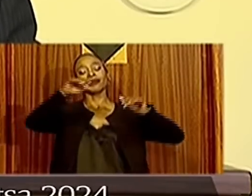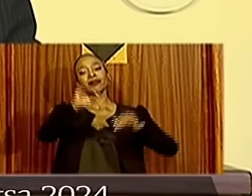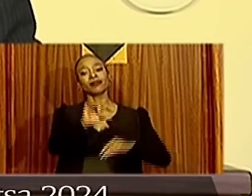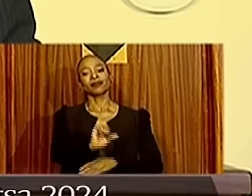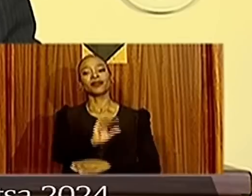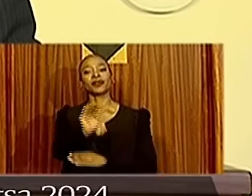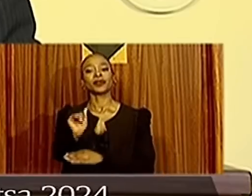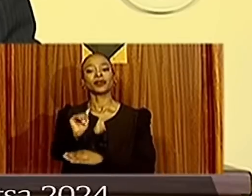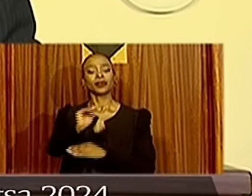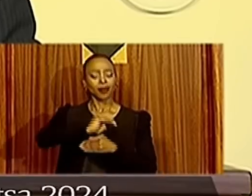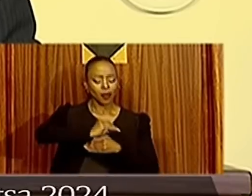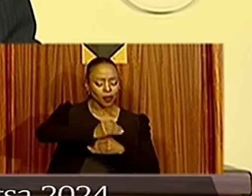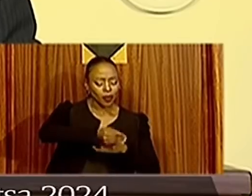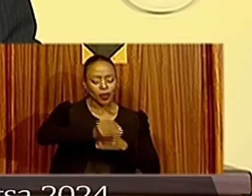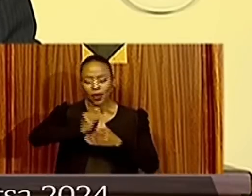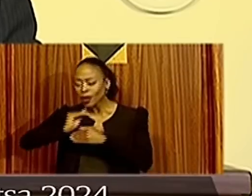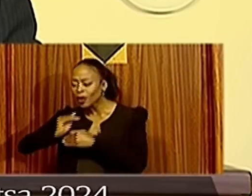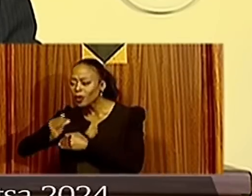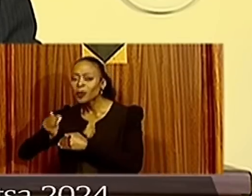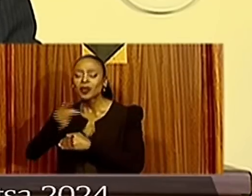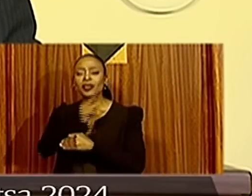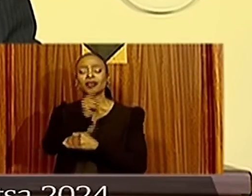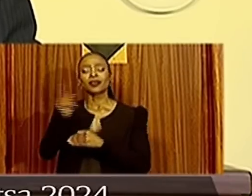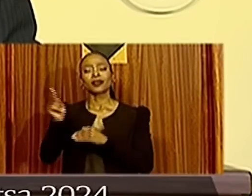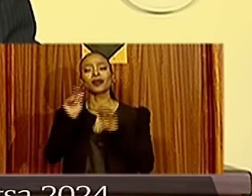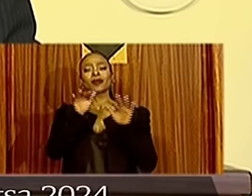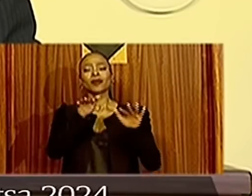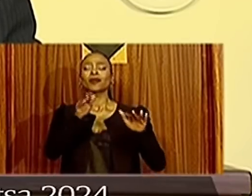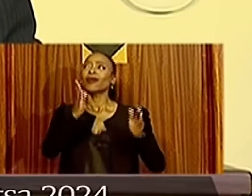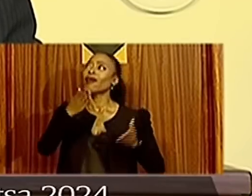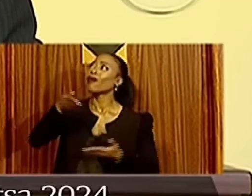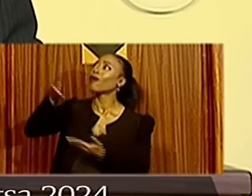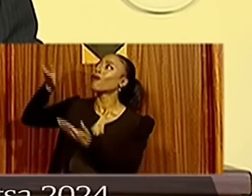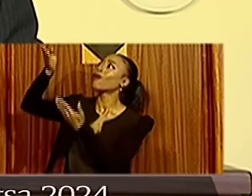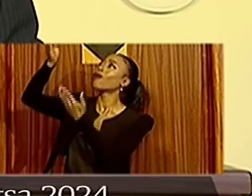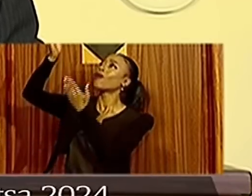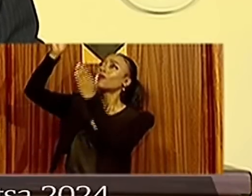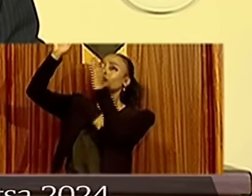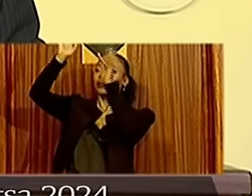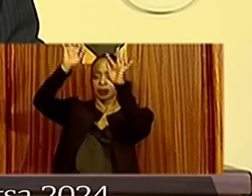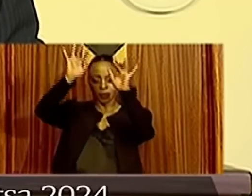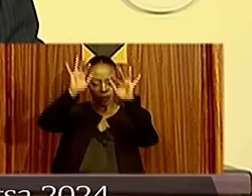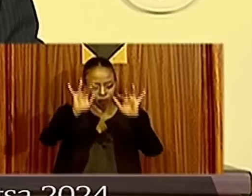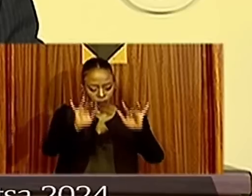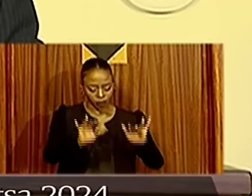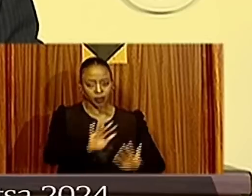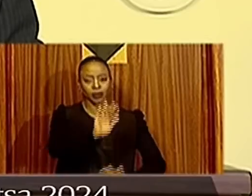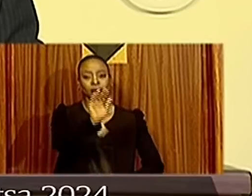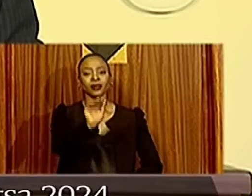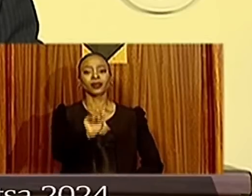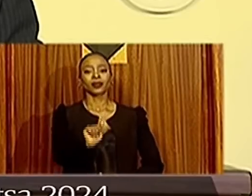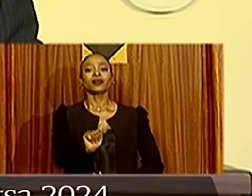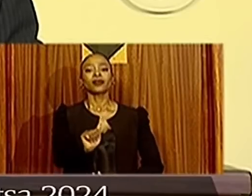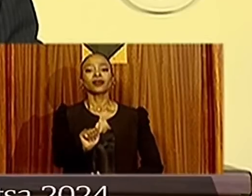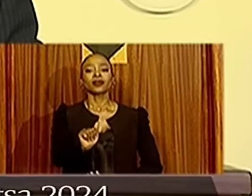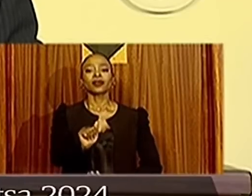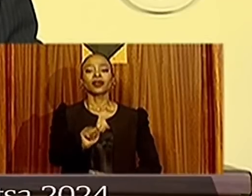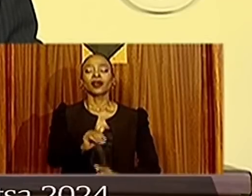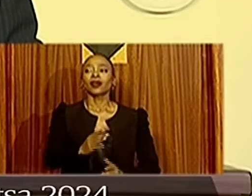its people. Nkosi sikelela iAfrika. Morena boloka setjhaba sa